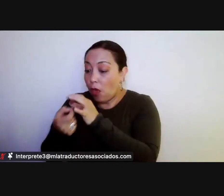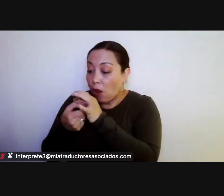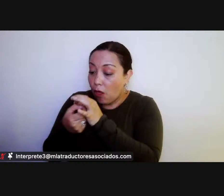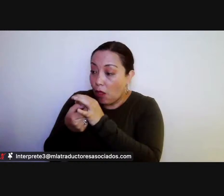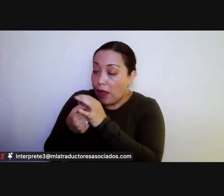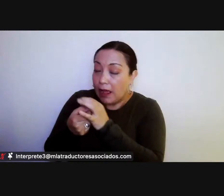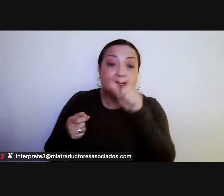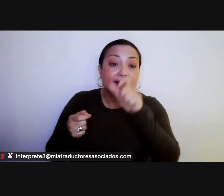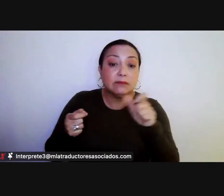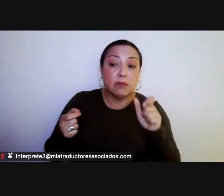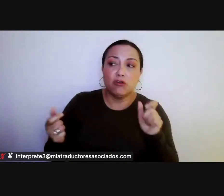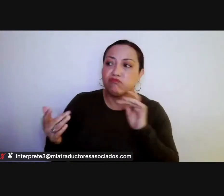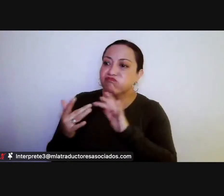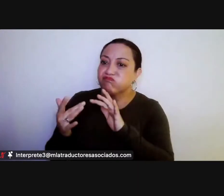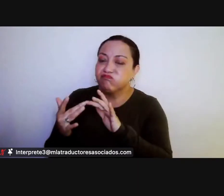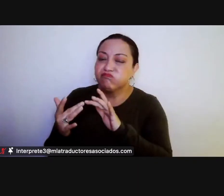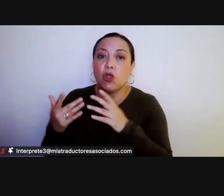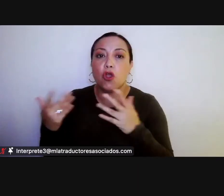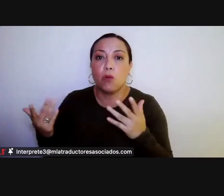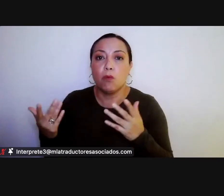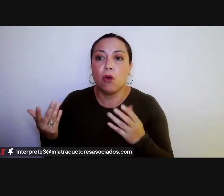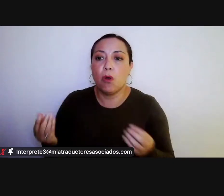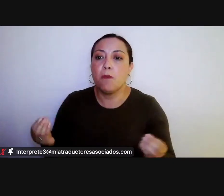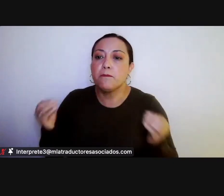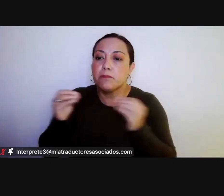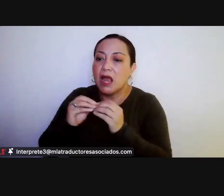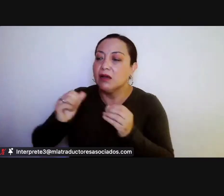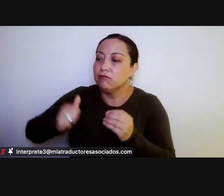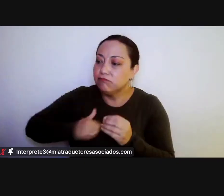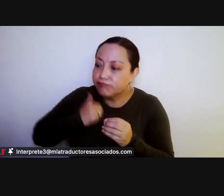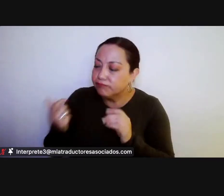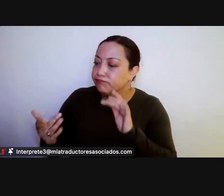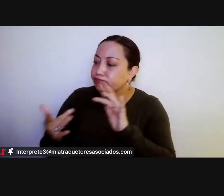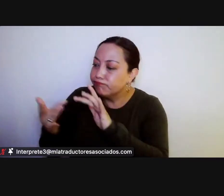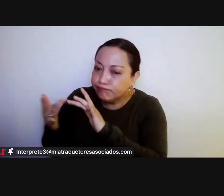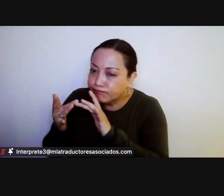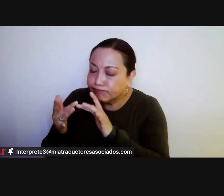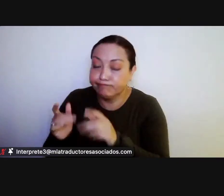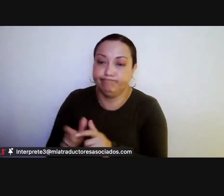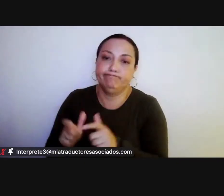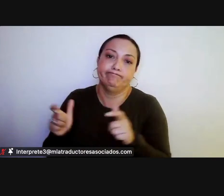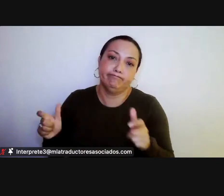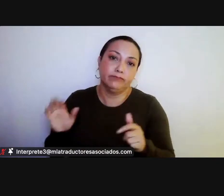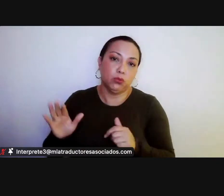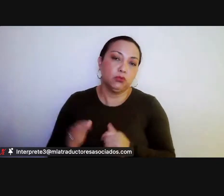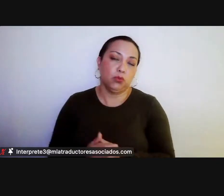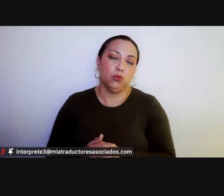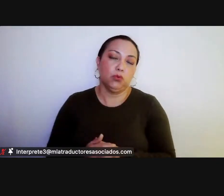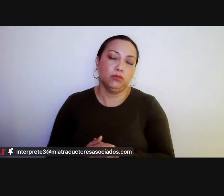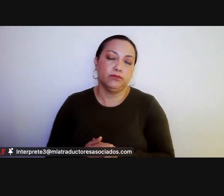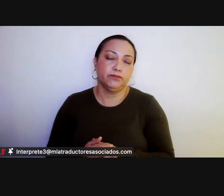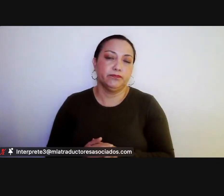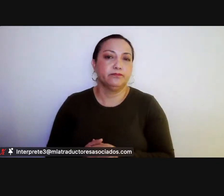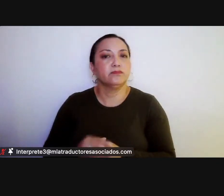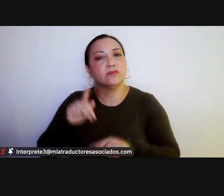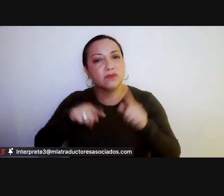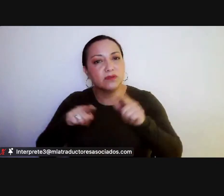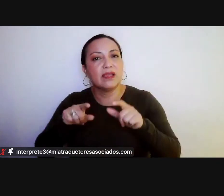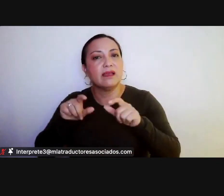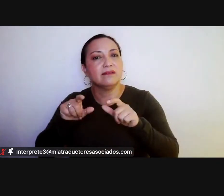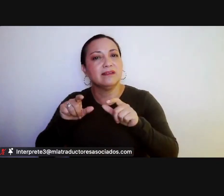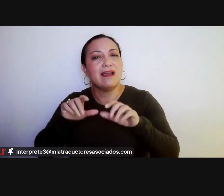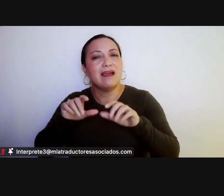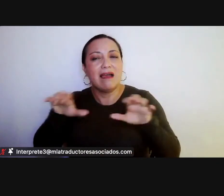Pathogens, people, and animals in the intensification of its contact. All the activities